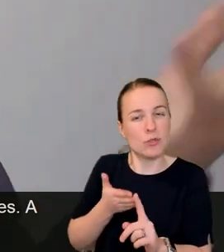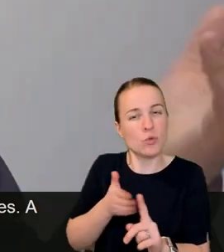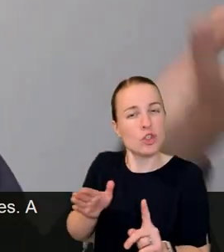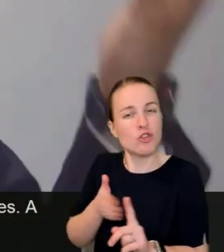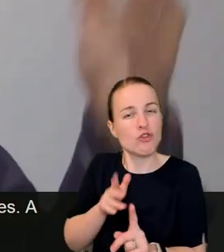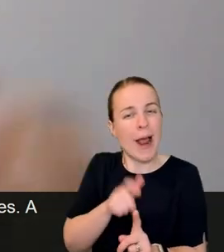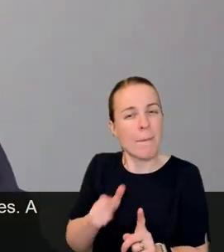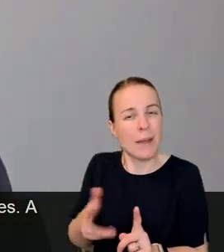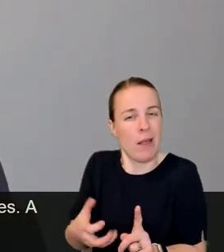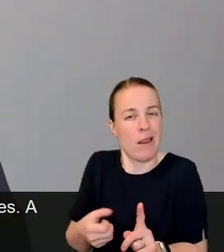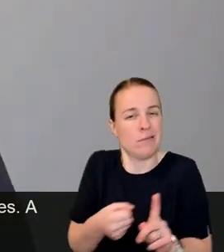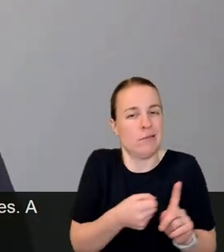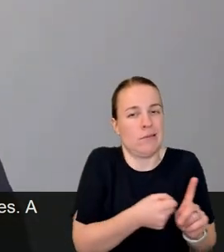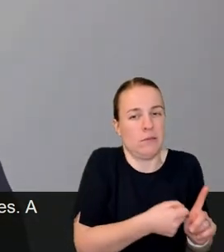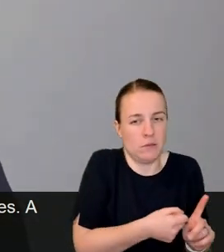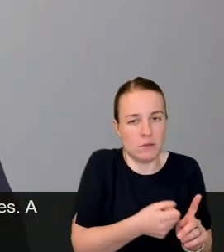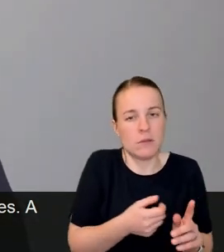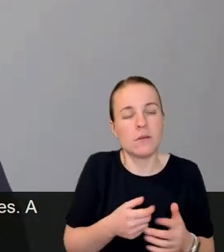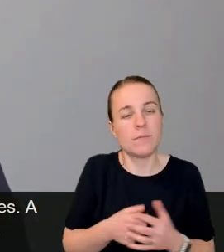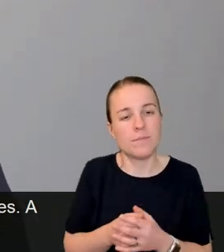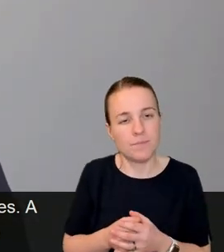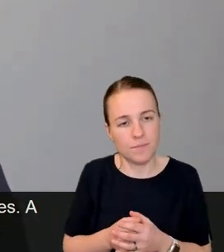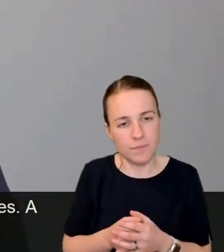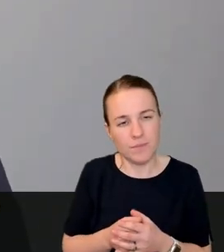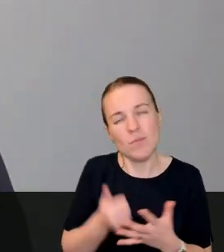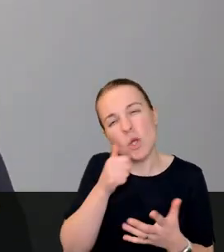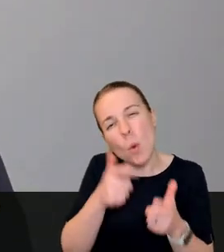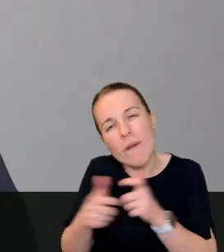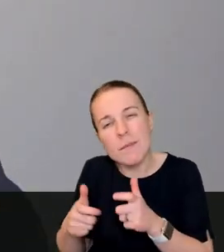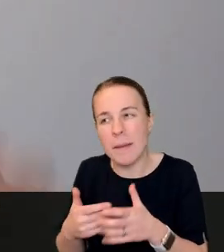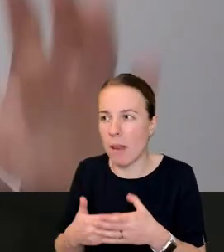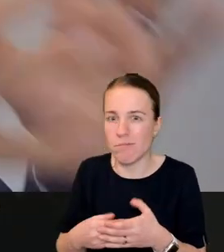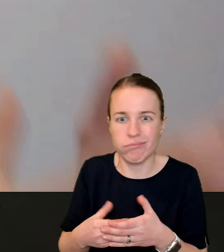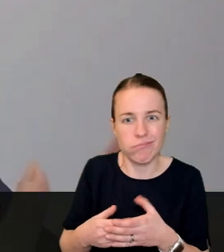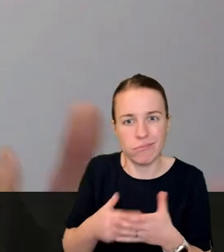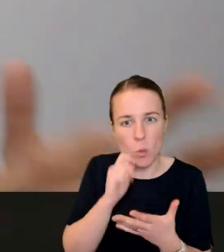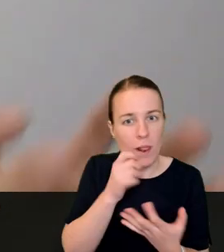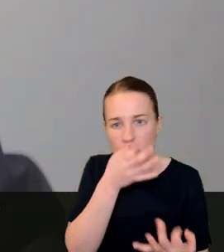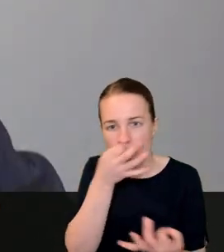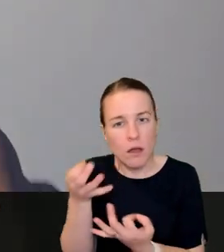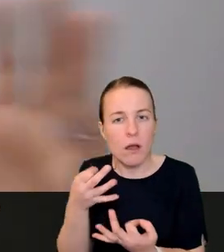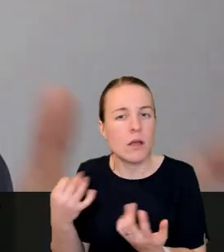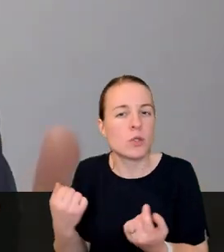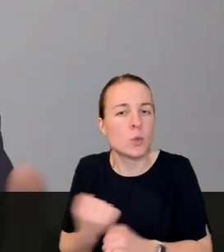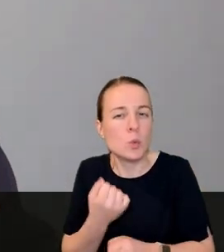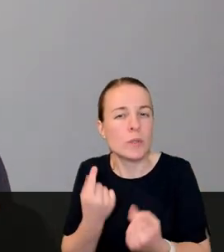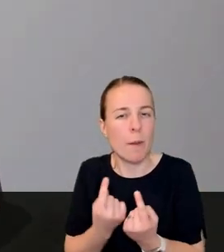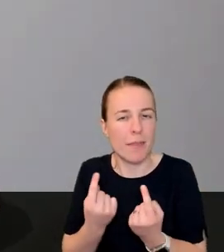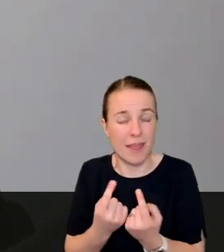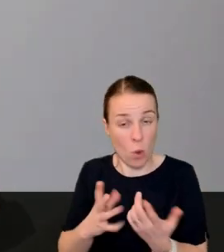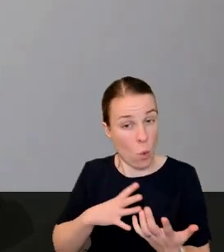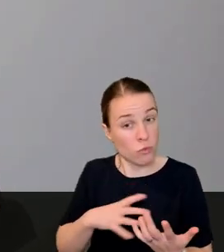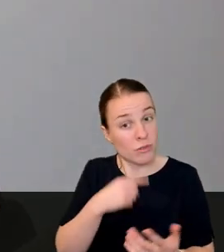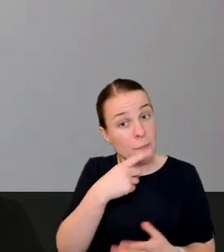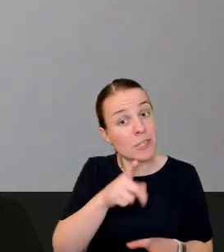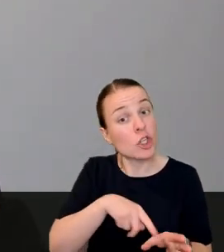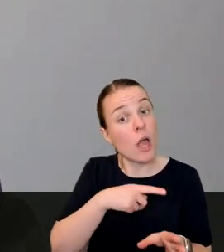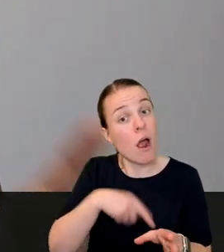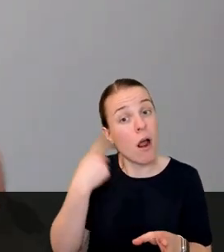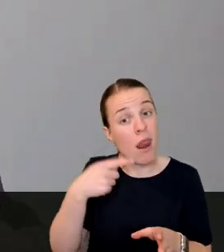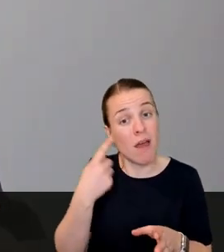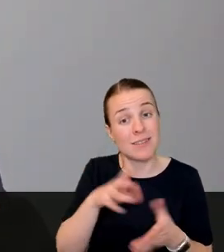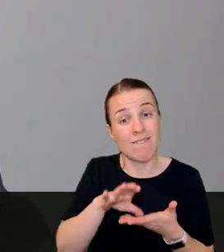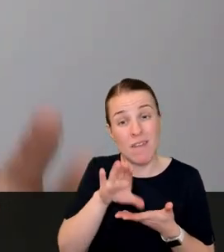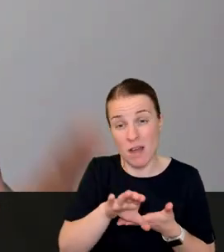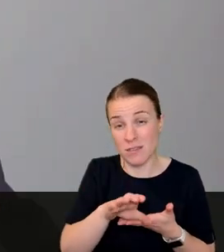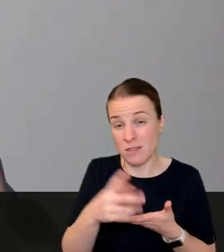things, idle hands, you know the same. And so what we're doing is a number of things. I've already mentioned the Young Londoners Fund, 100,000 young people giving